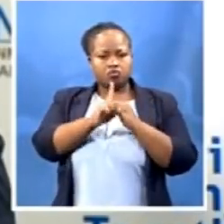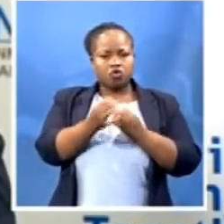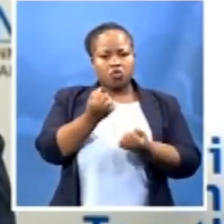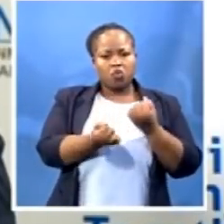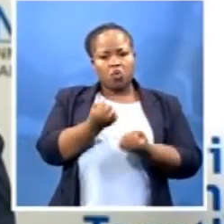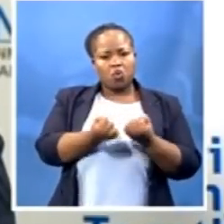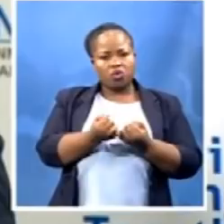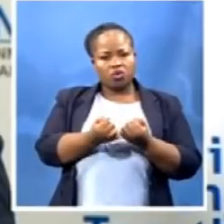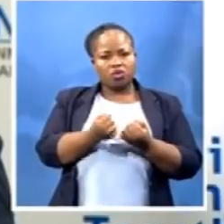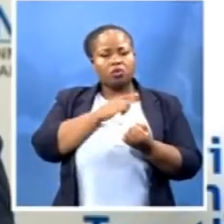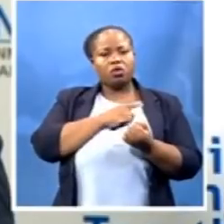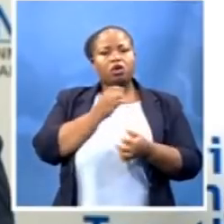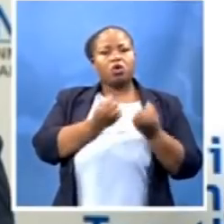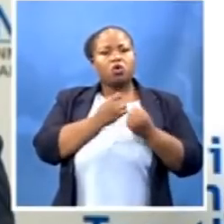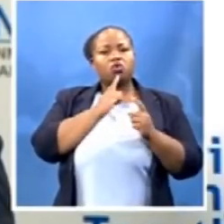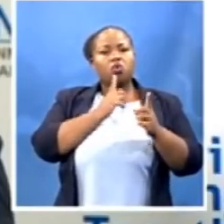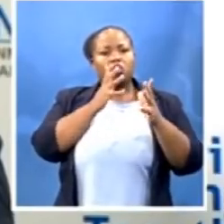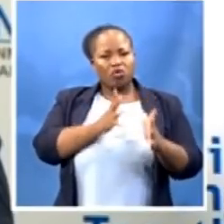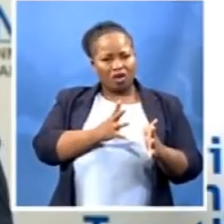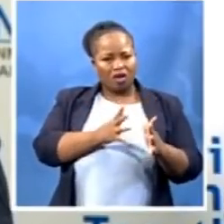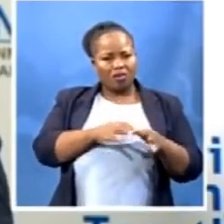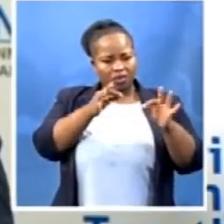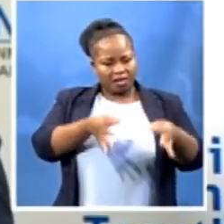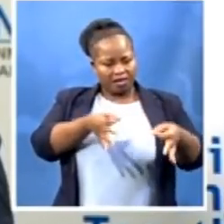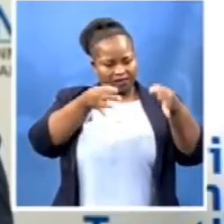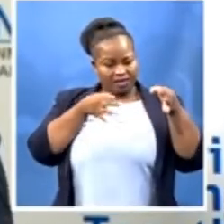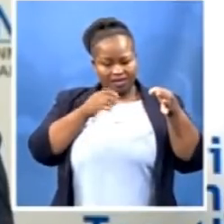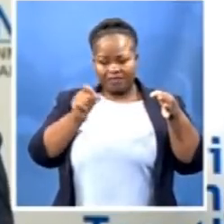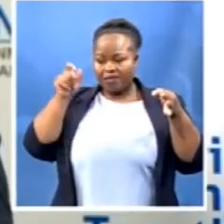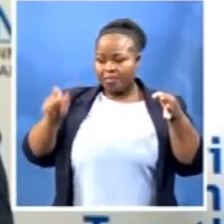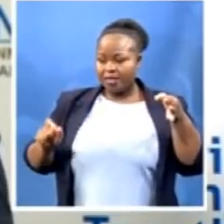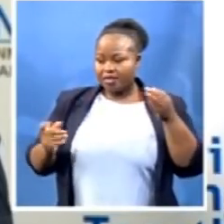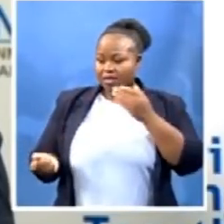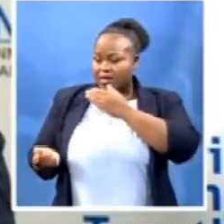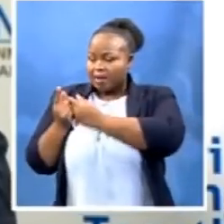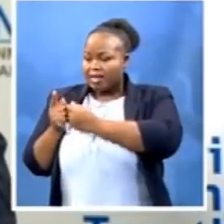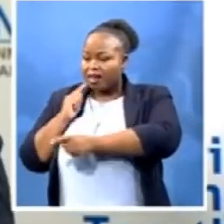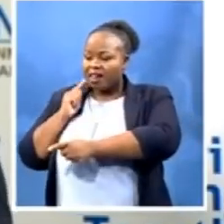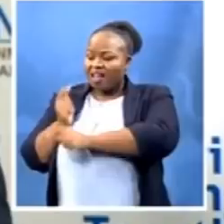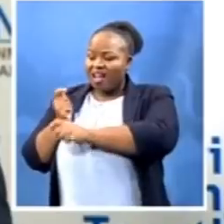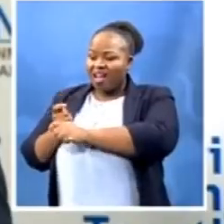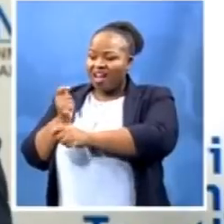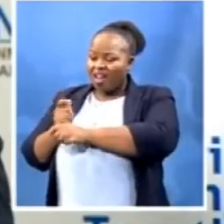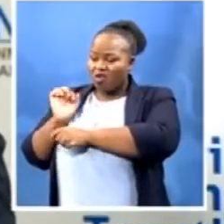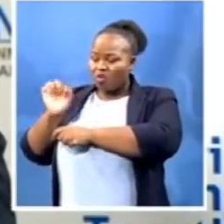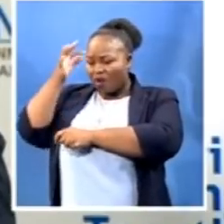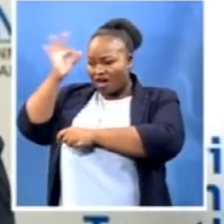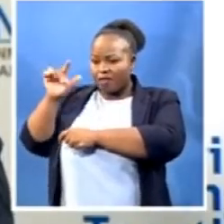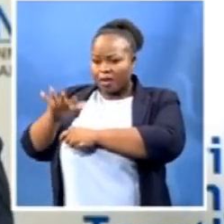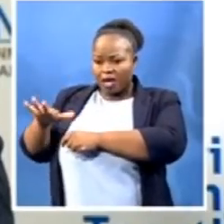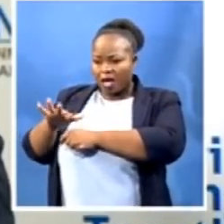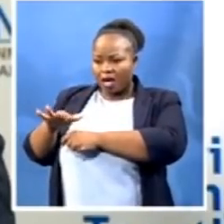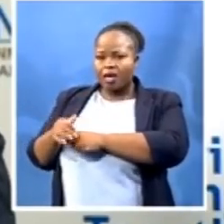and restrain any person on any properties belonging to government from unlawfully occupying these